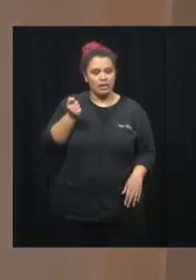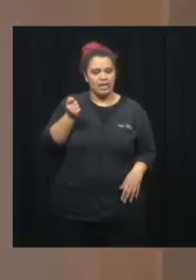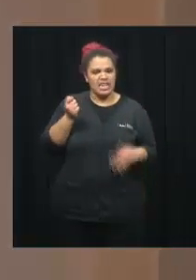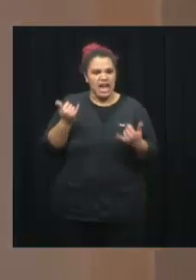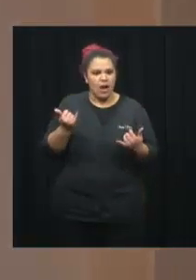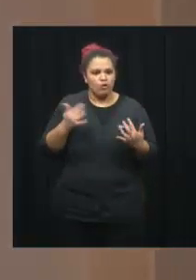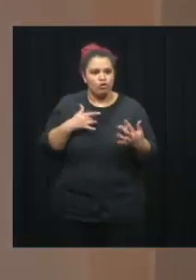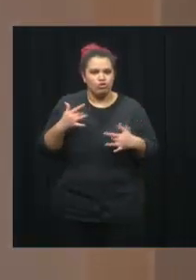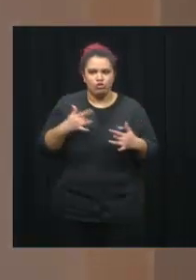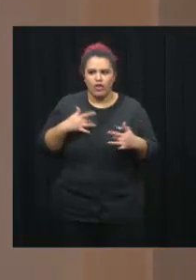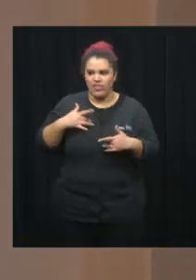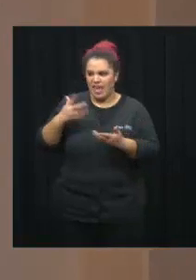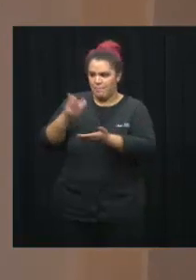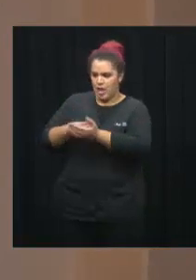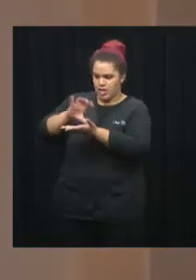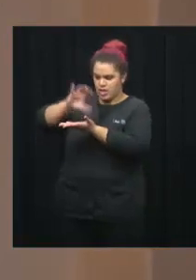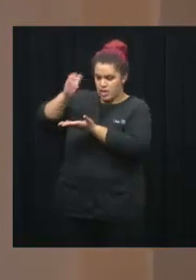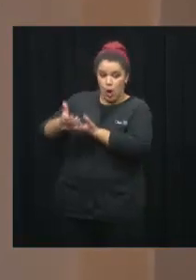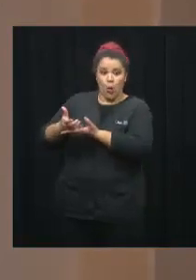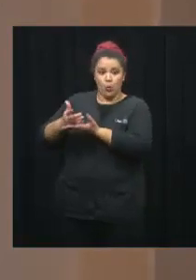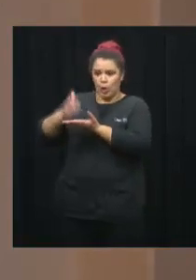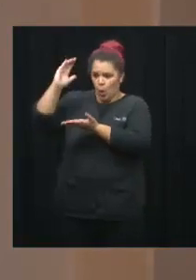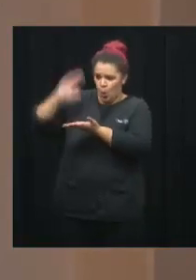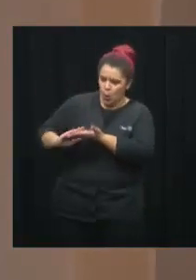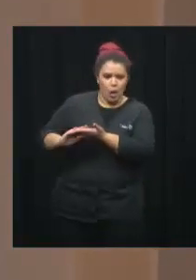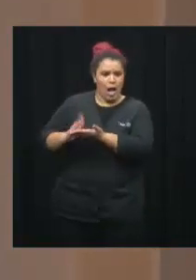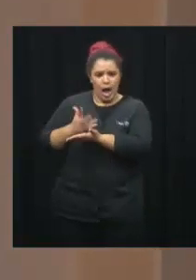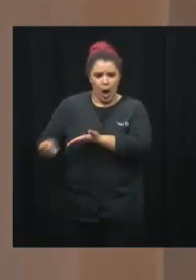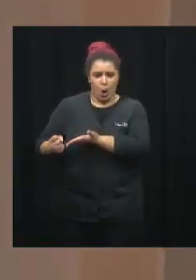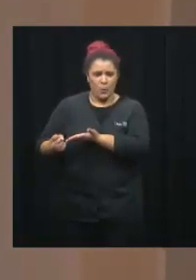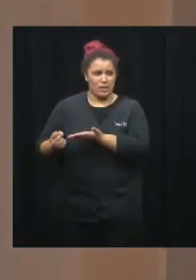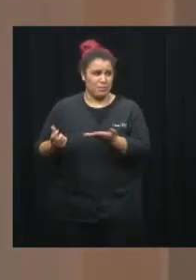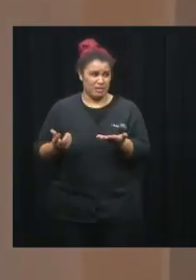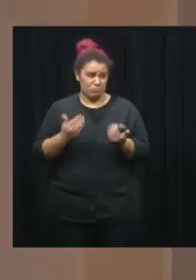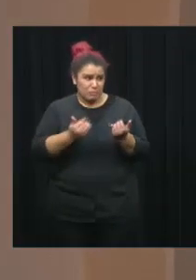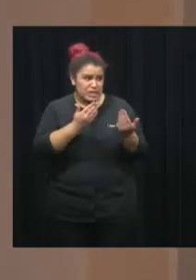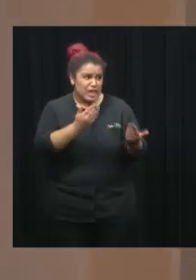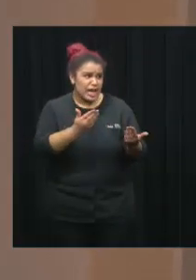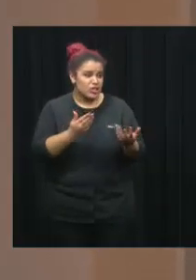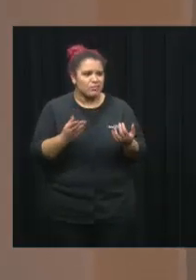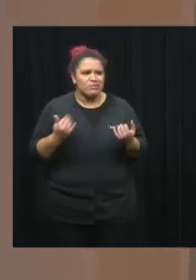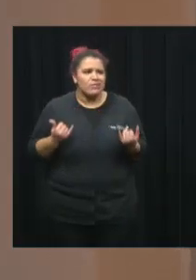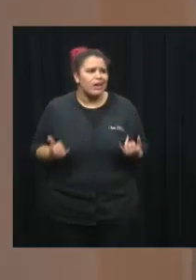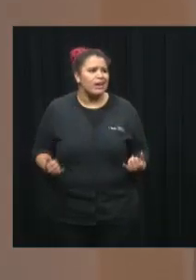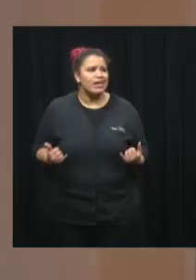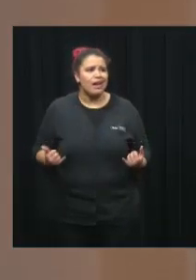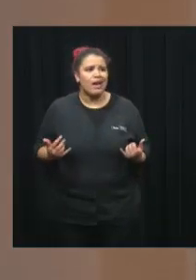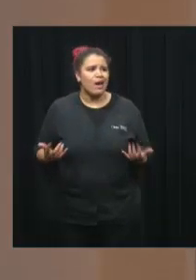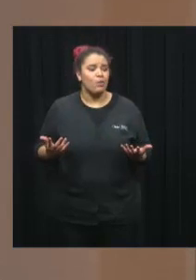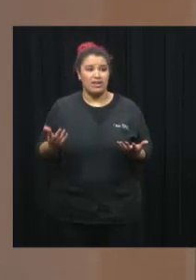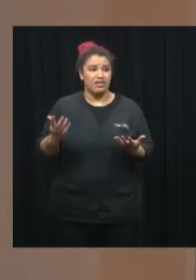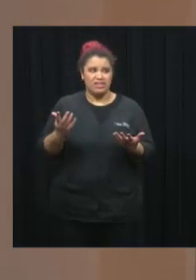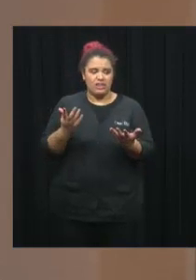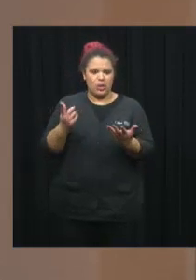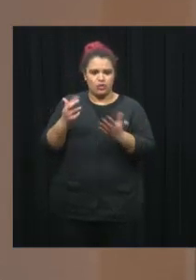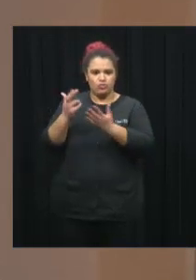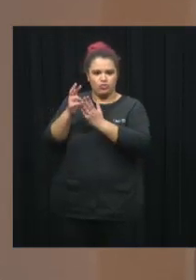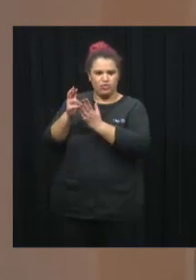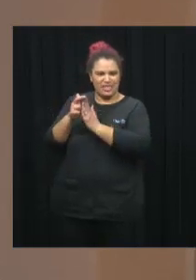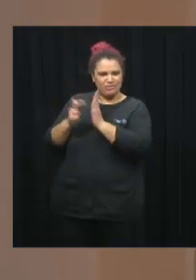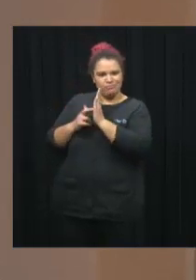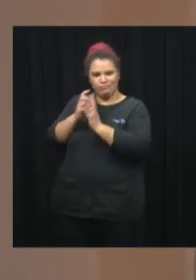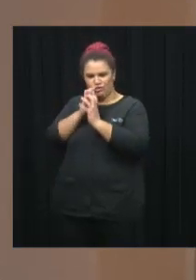Do you have any recommendations for those people? It's obviously a hard climate right now to find a job if they are off those benefits. Yeah,